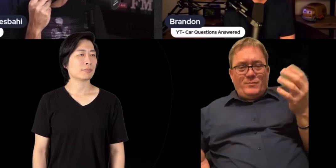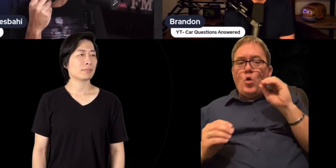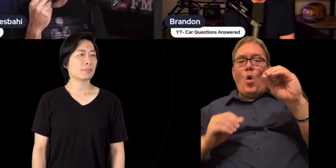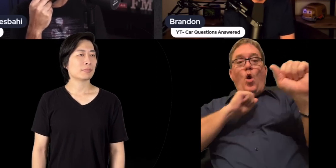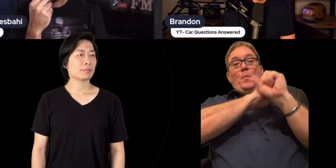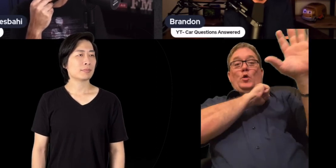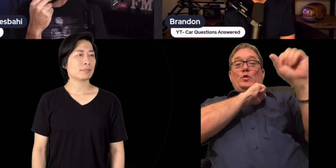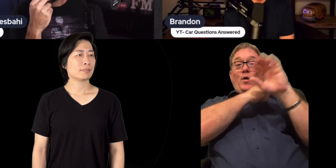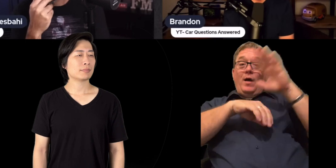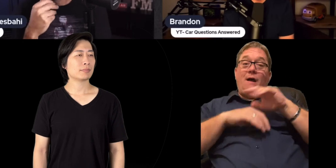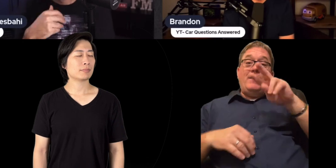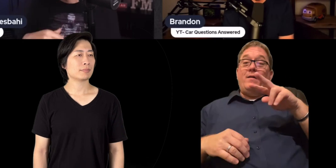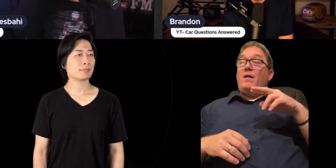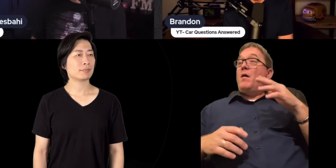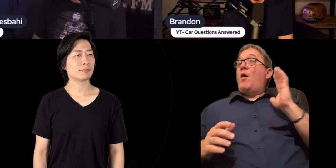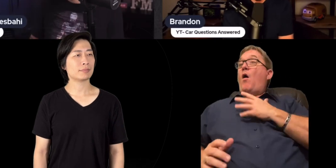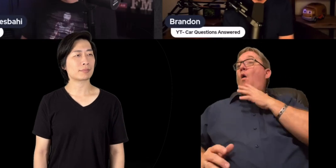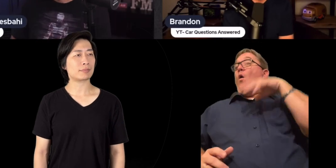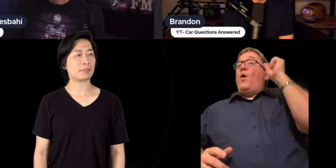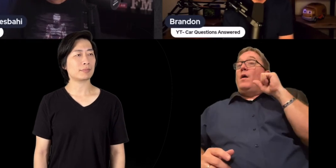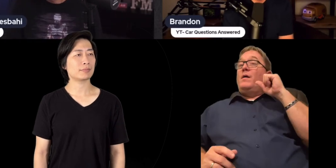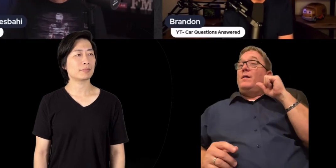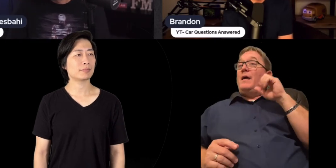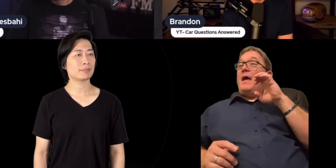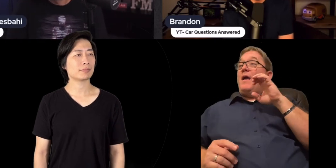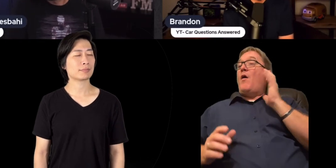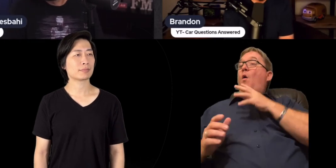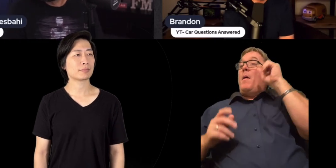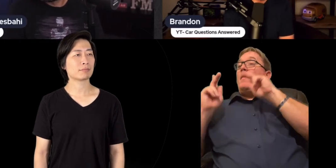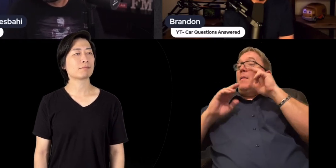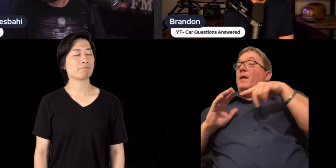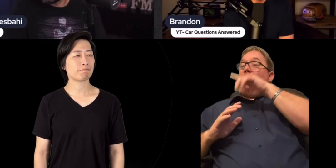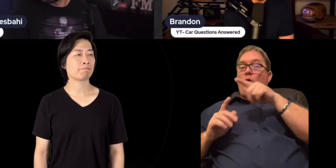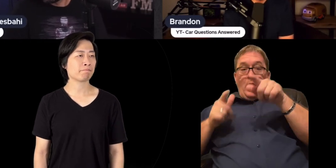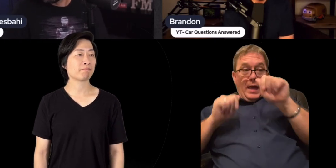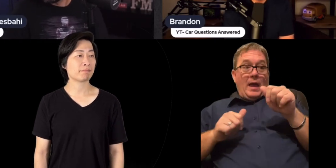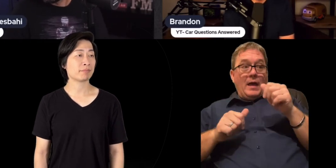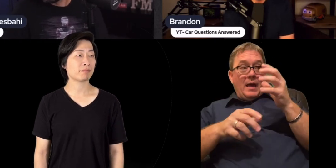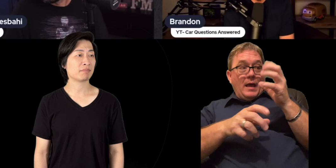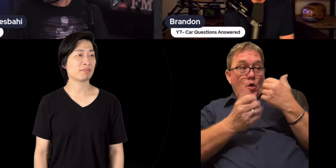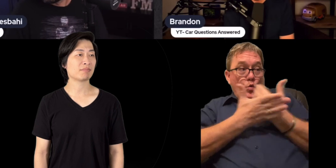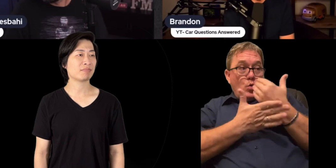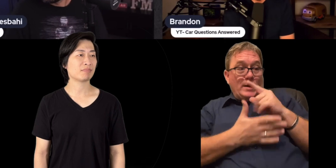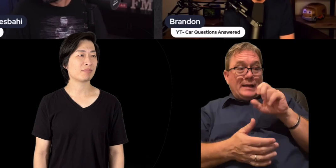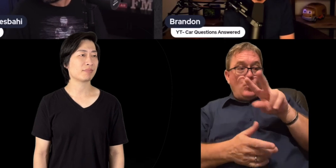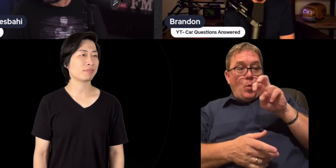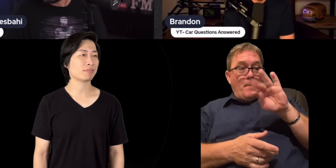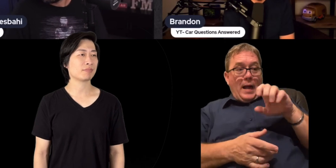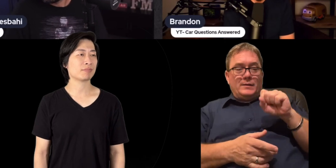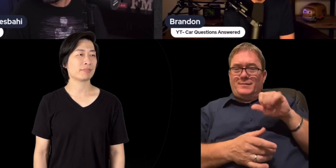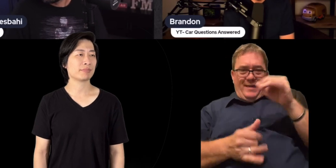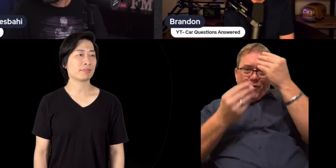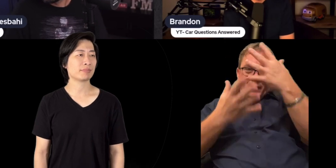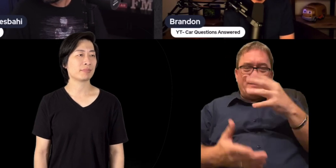tell this older generation that, hey, you can get 200 miles with a Tesla. That information is not